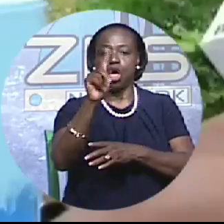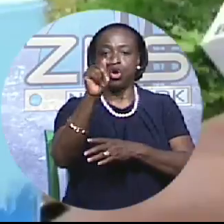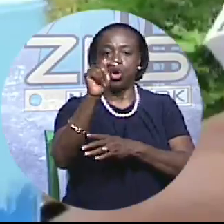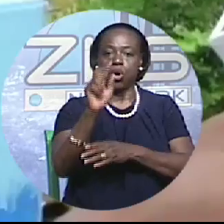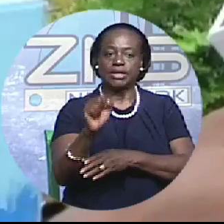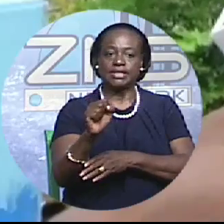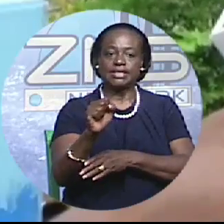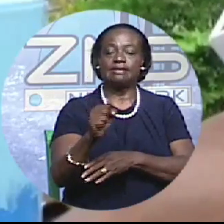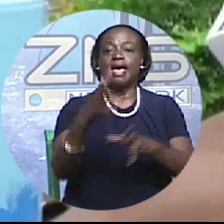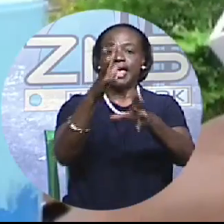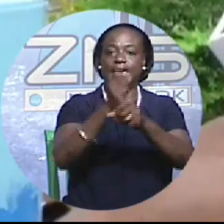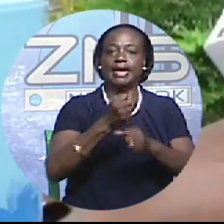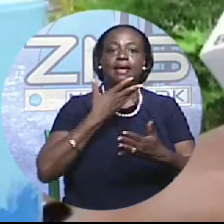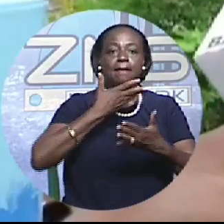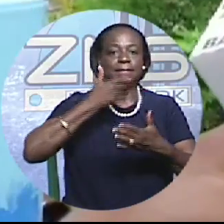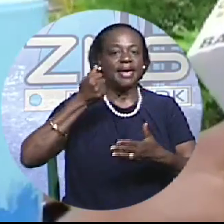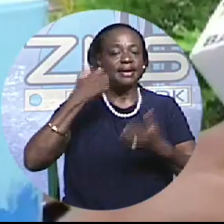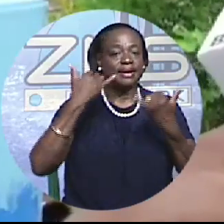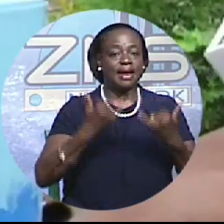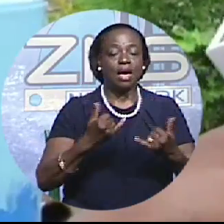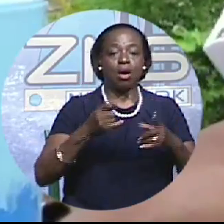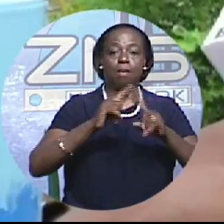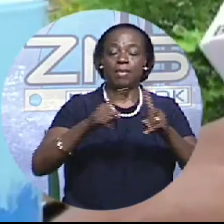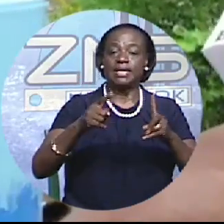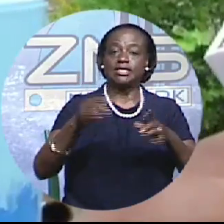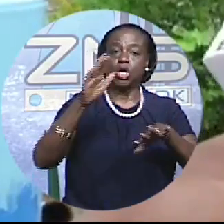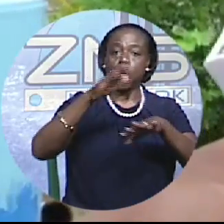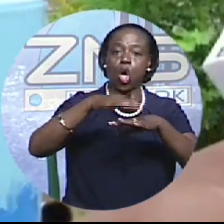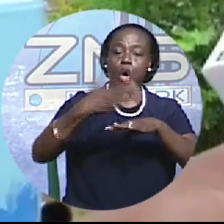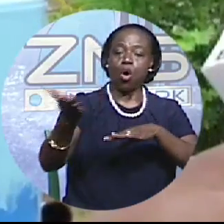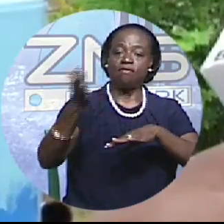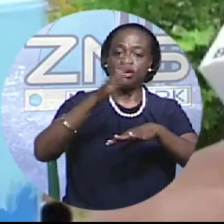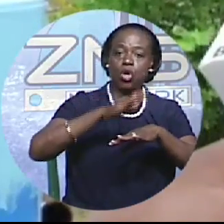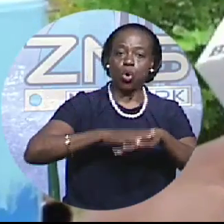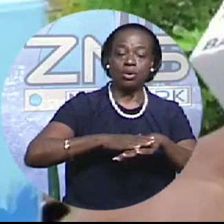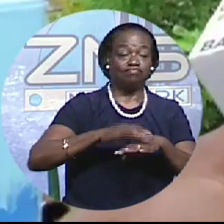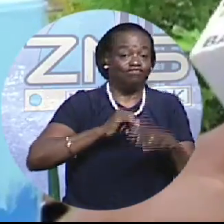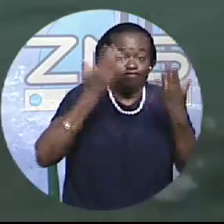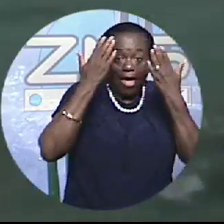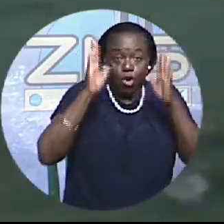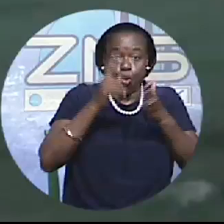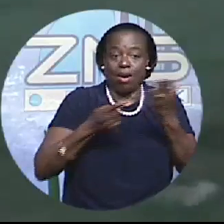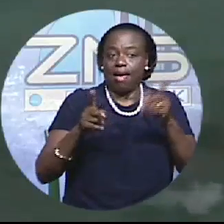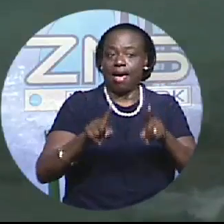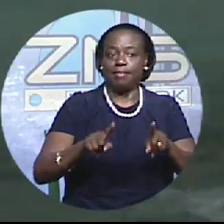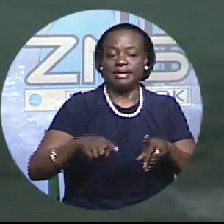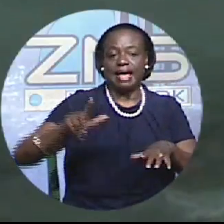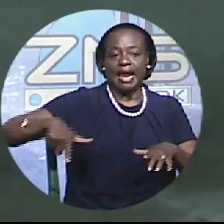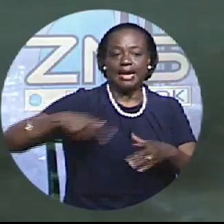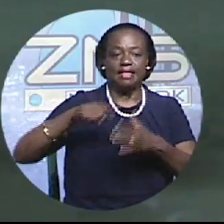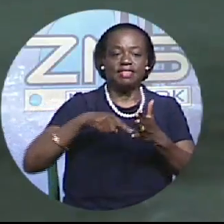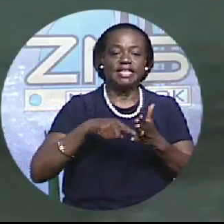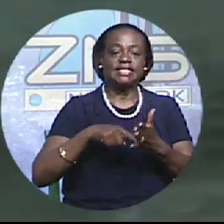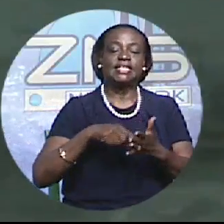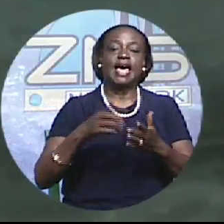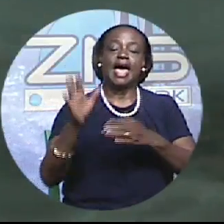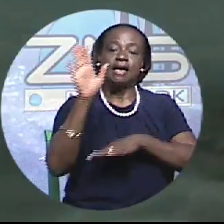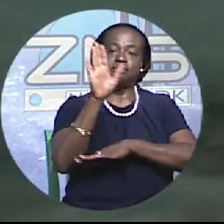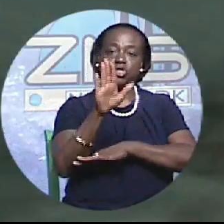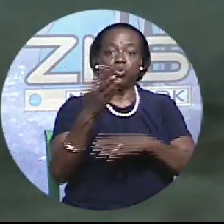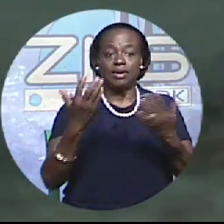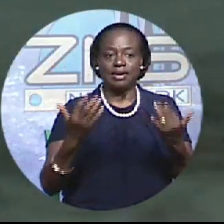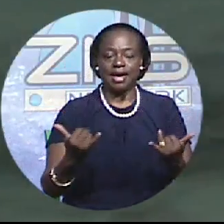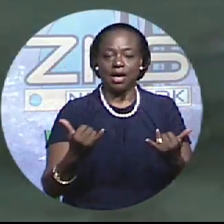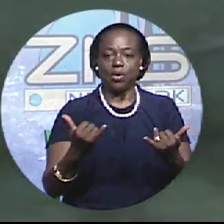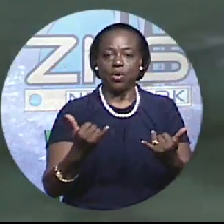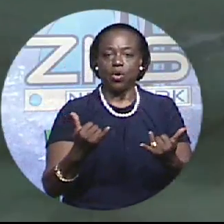getting a little bit better now, but it's off and on. I don't know what will happen later on this afternoon. And right now we can